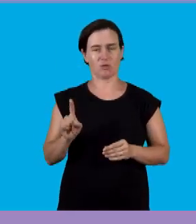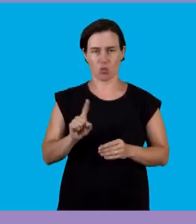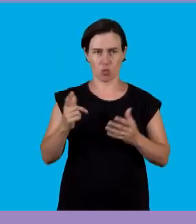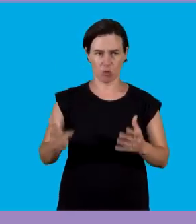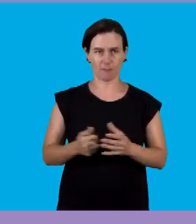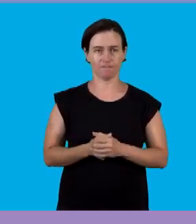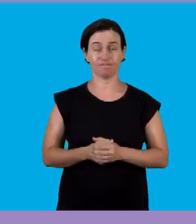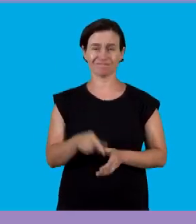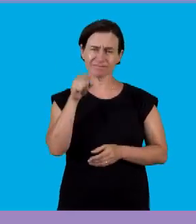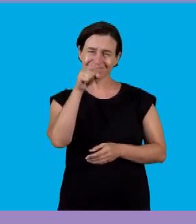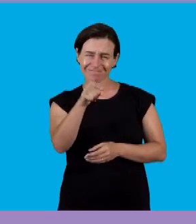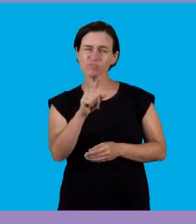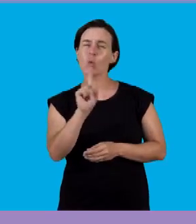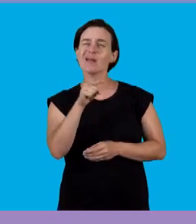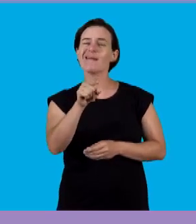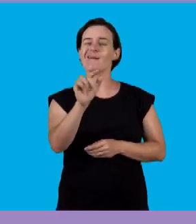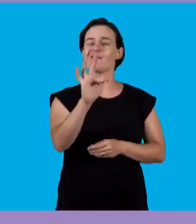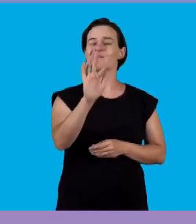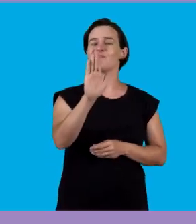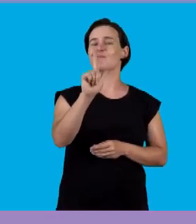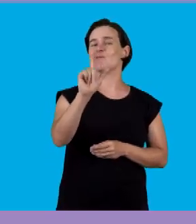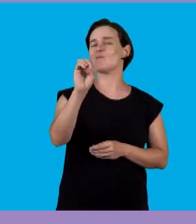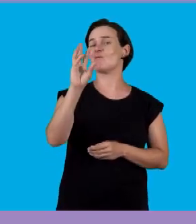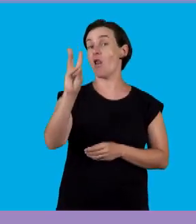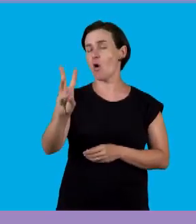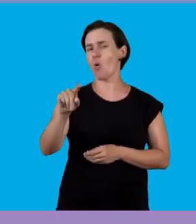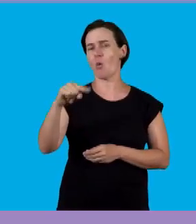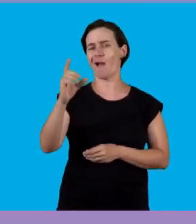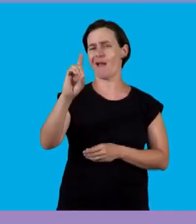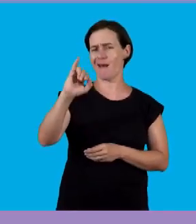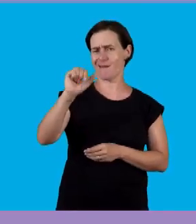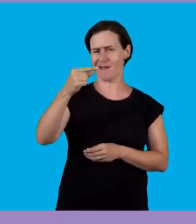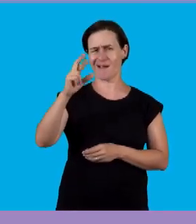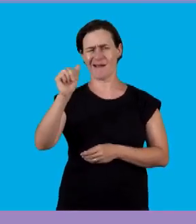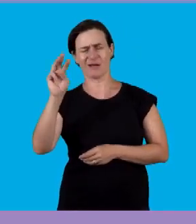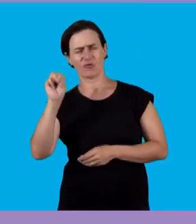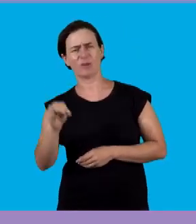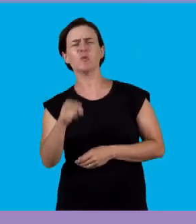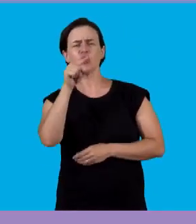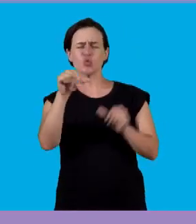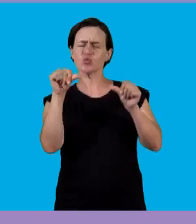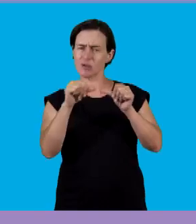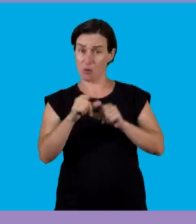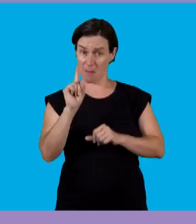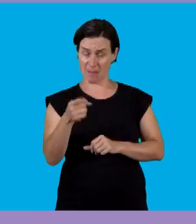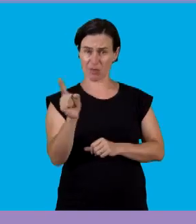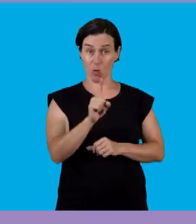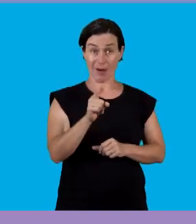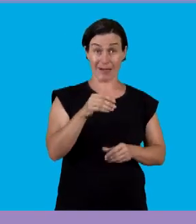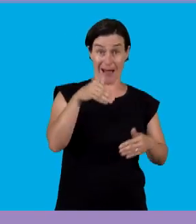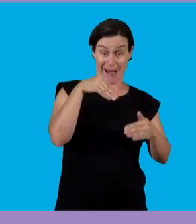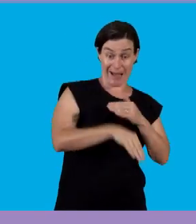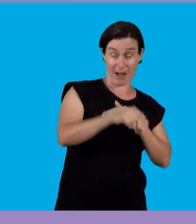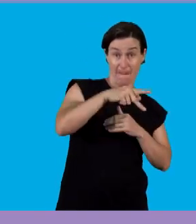flow diagram, and in this flow diagram, so it says they determine the input values and the rule as